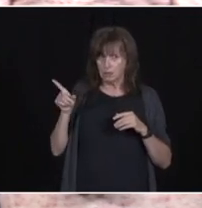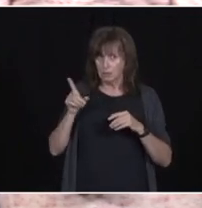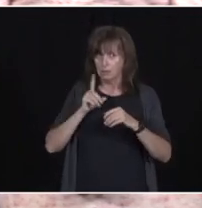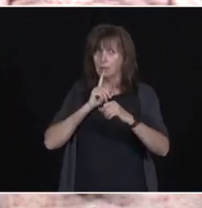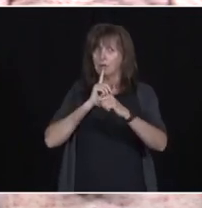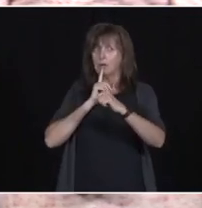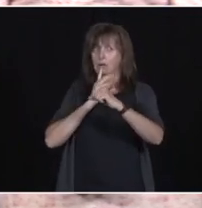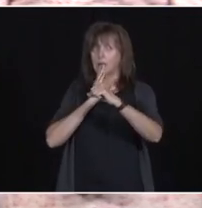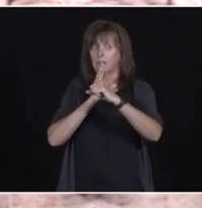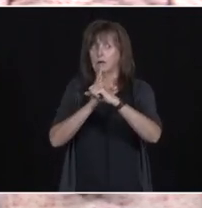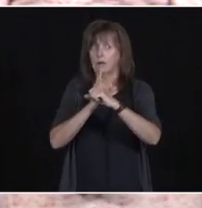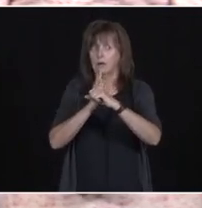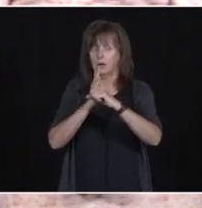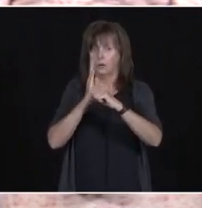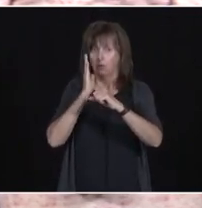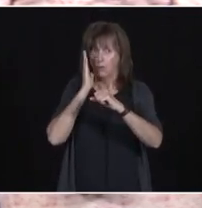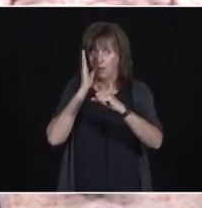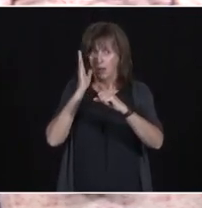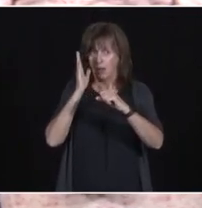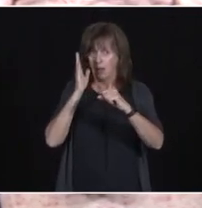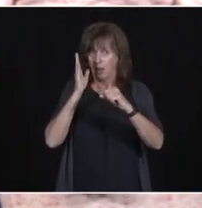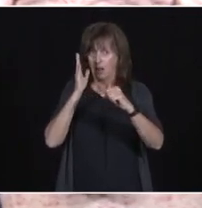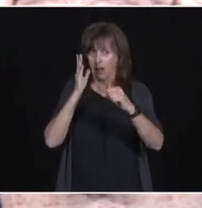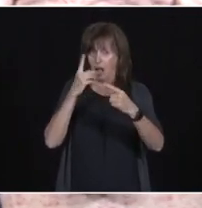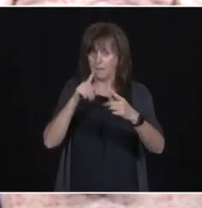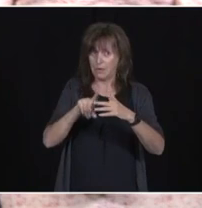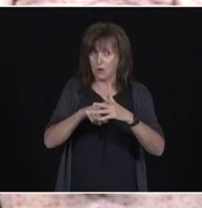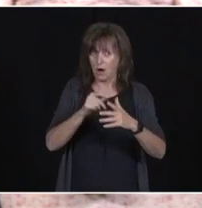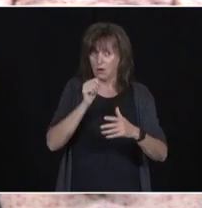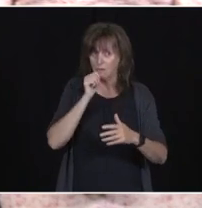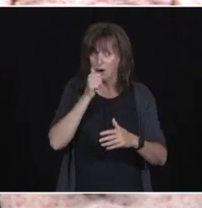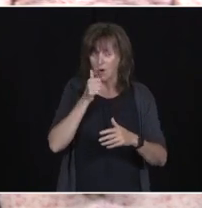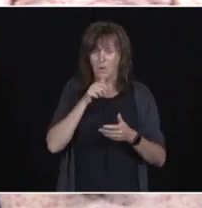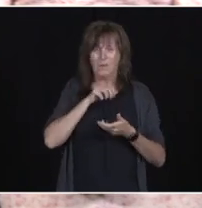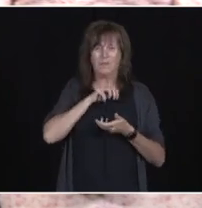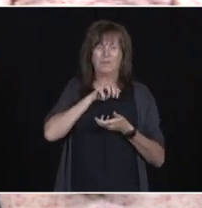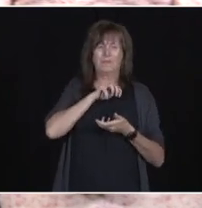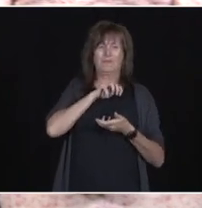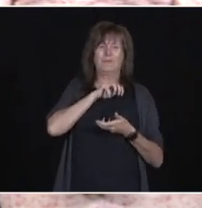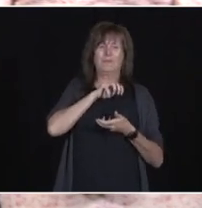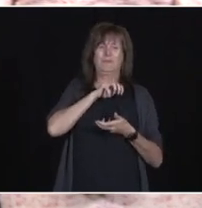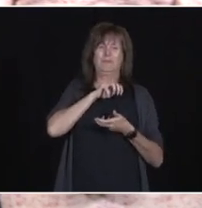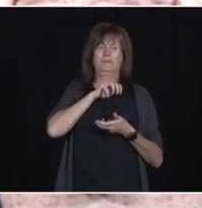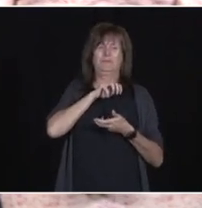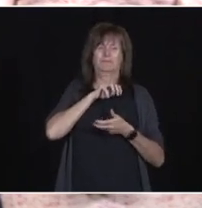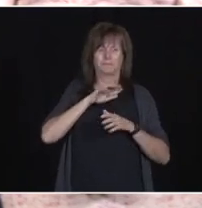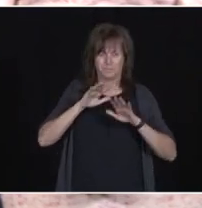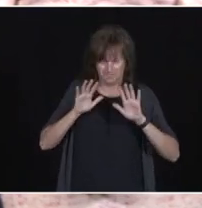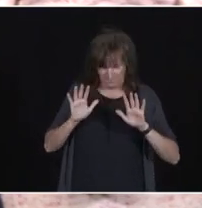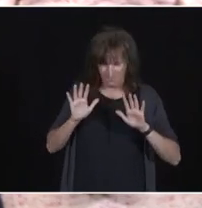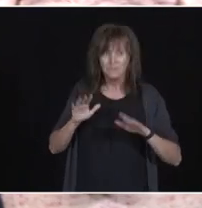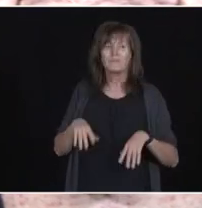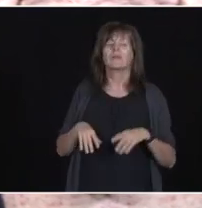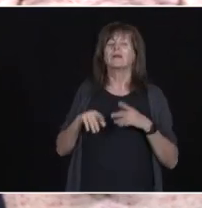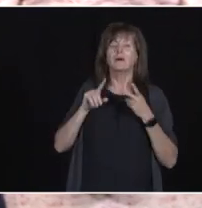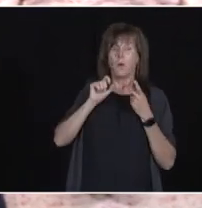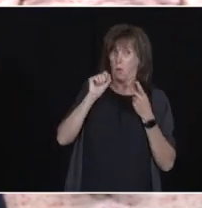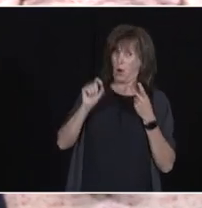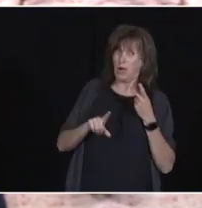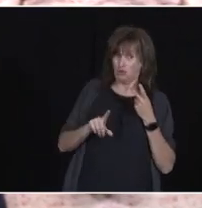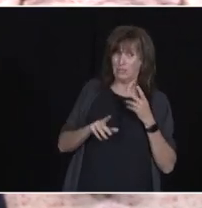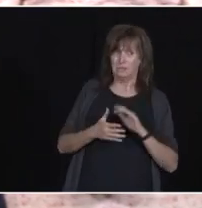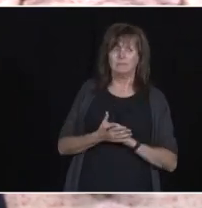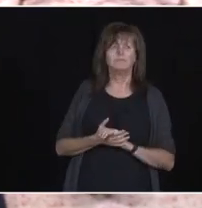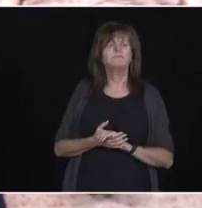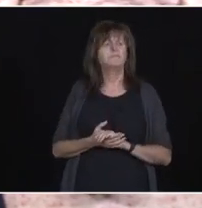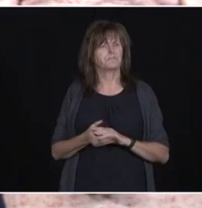is regarding what you mentioned about the price gouging in Barrie and Orillia. Obviously, you and the mayor of Barrie have gone back and forth in disagreement about this, but